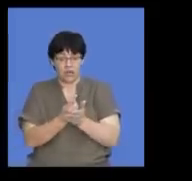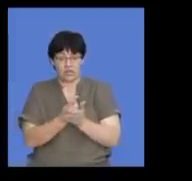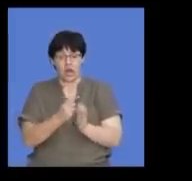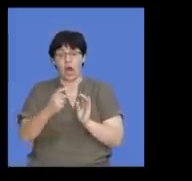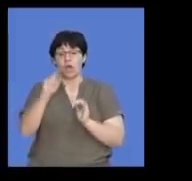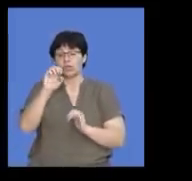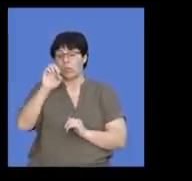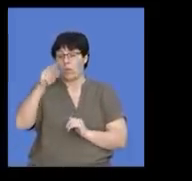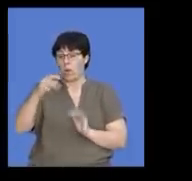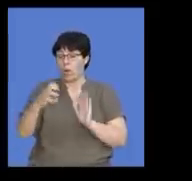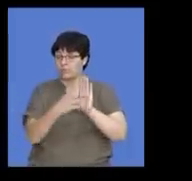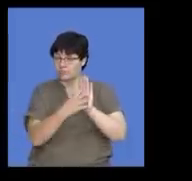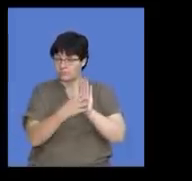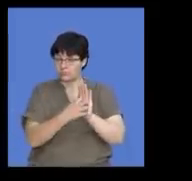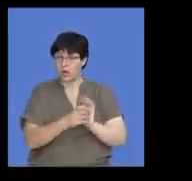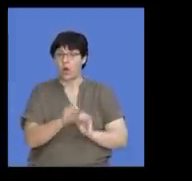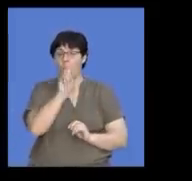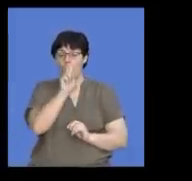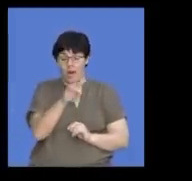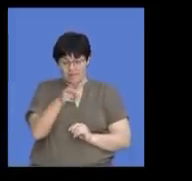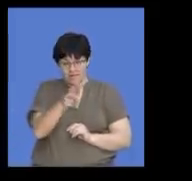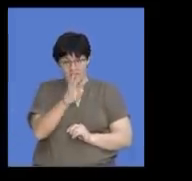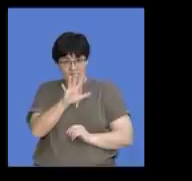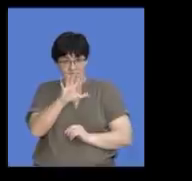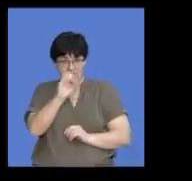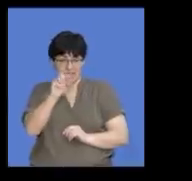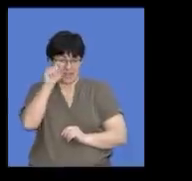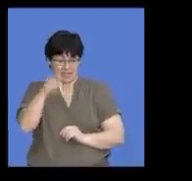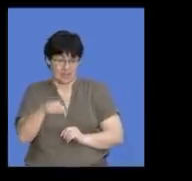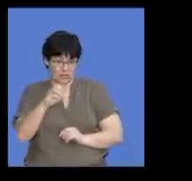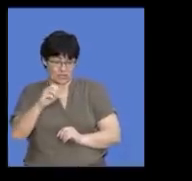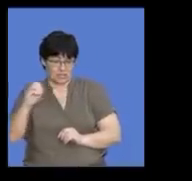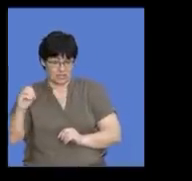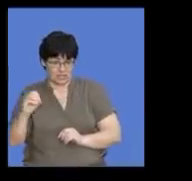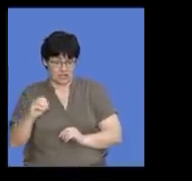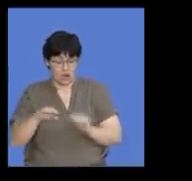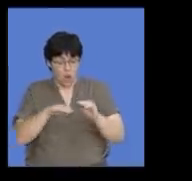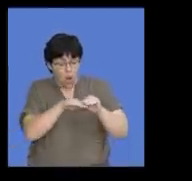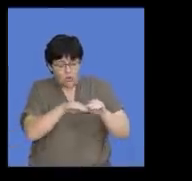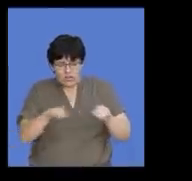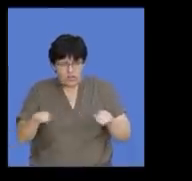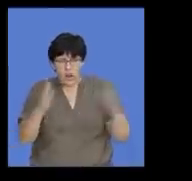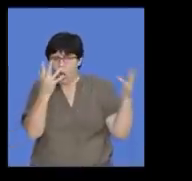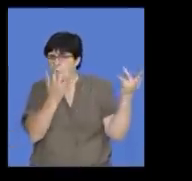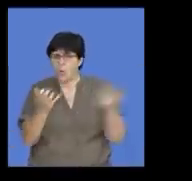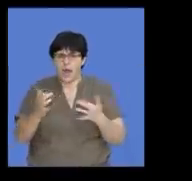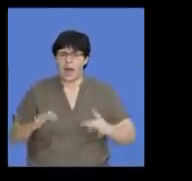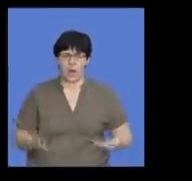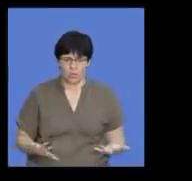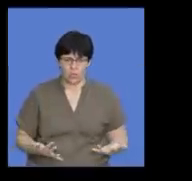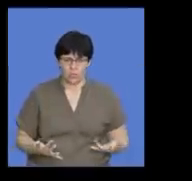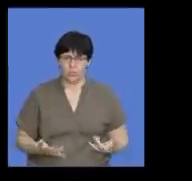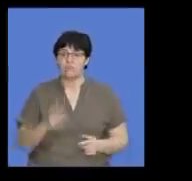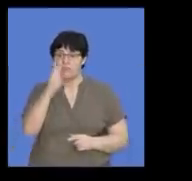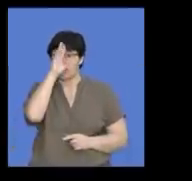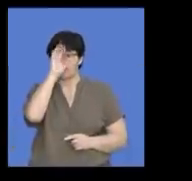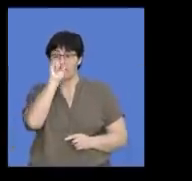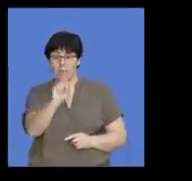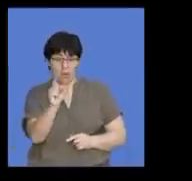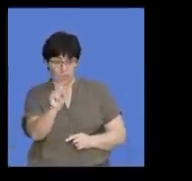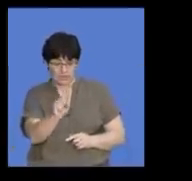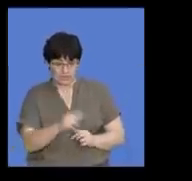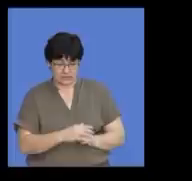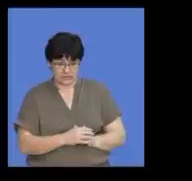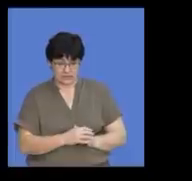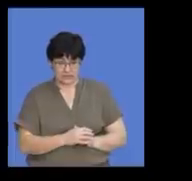topographical maps is 1 is to 50,000, my horizontal scale. How do I work that out? Now, remember the